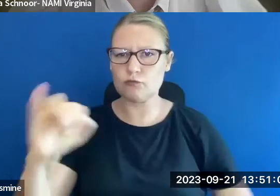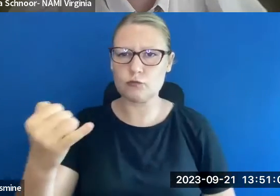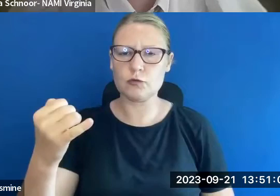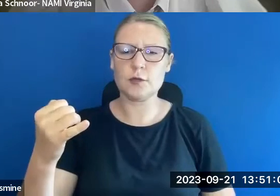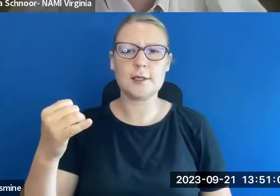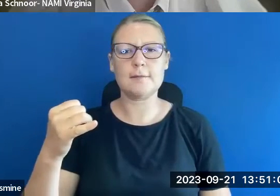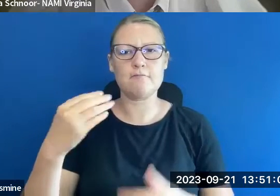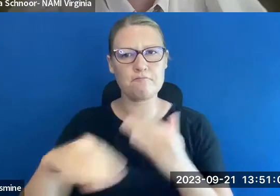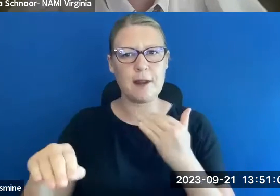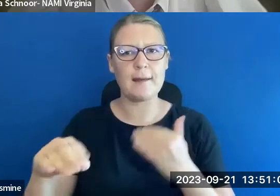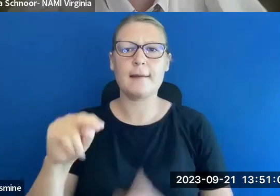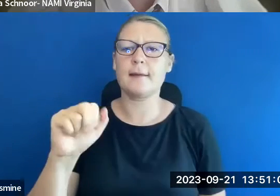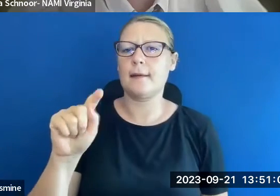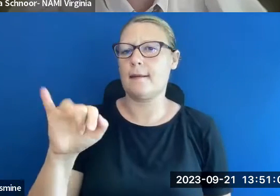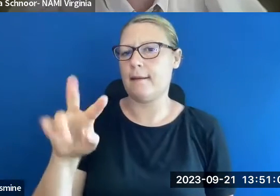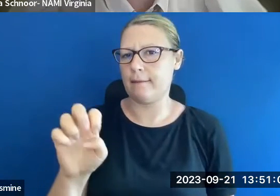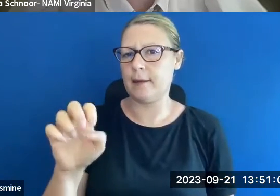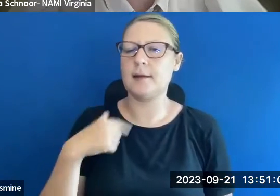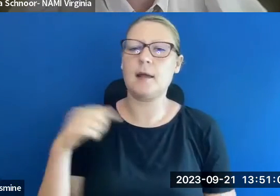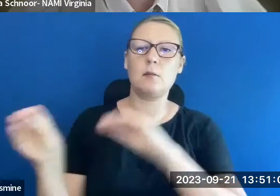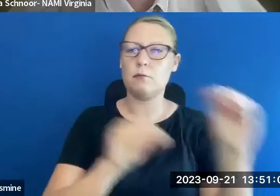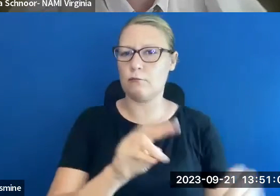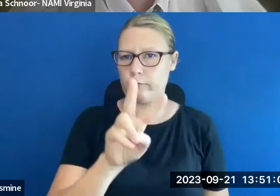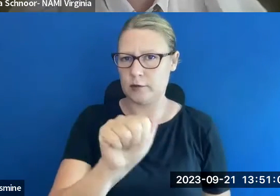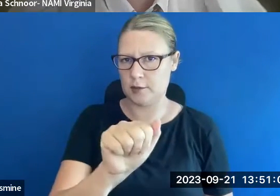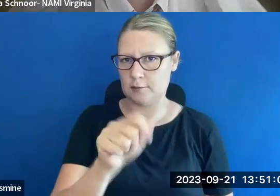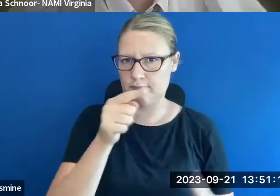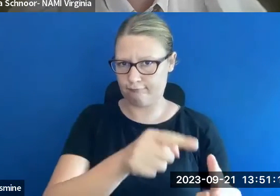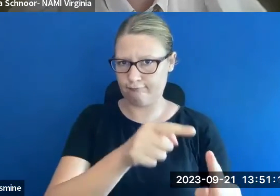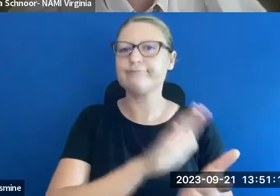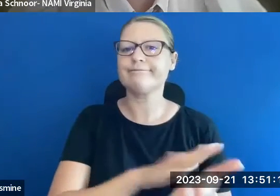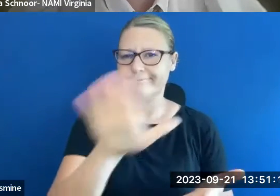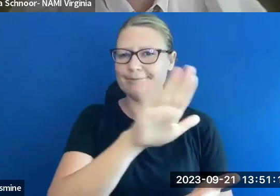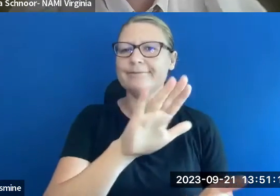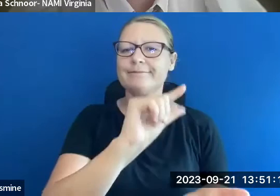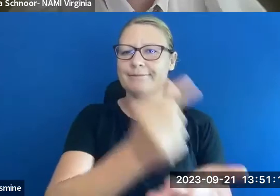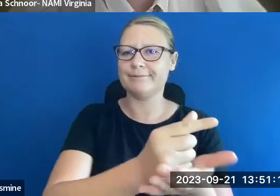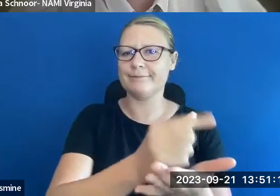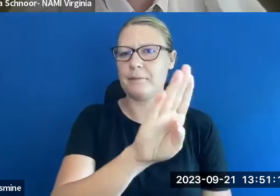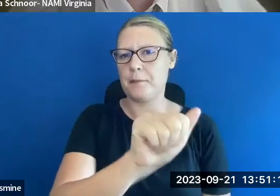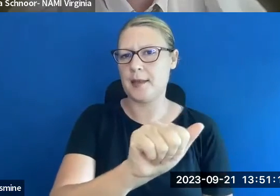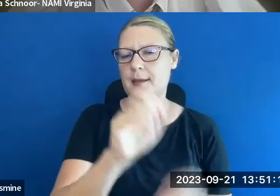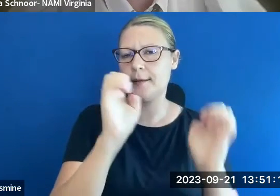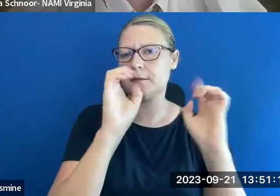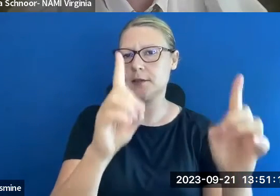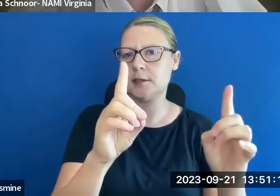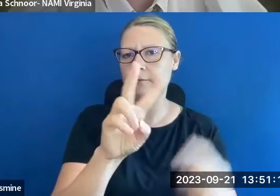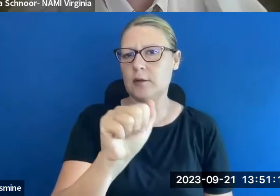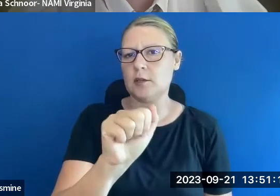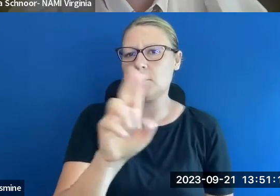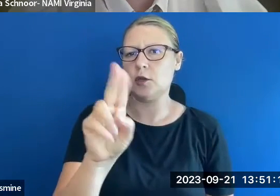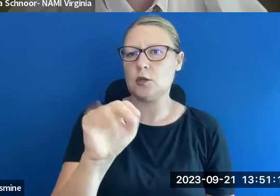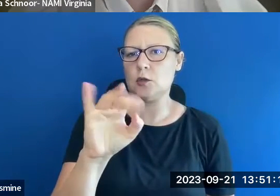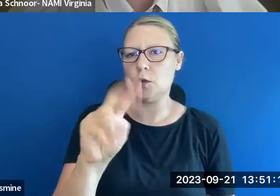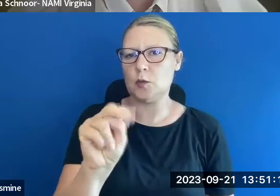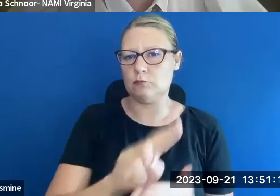native. I came to Virginia to go to school, graduated with a bachelor's in education from Virginia Union